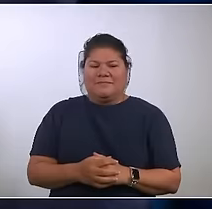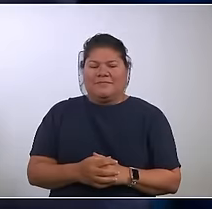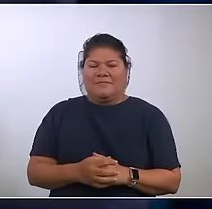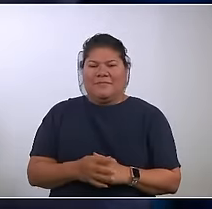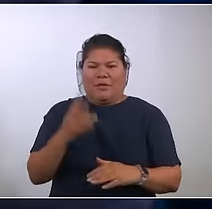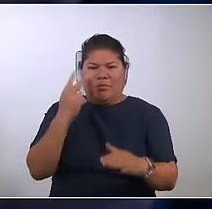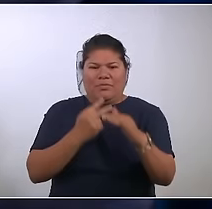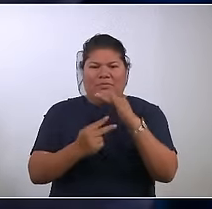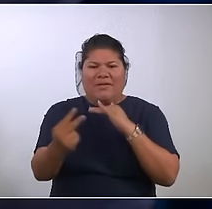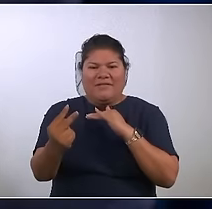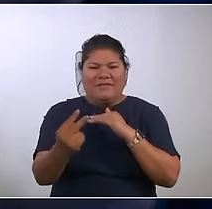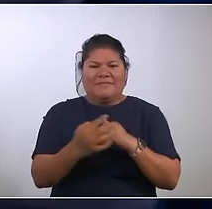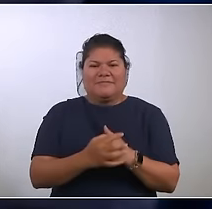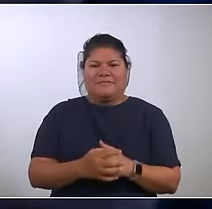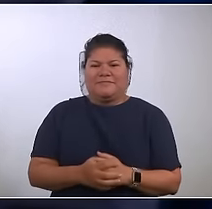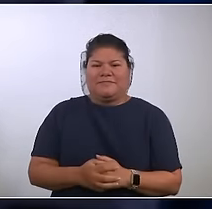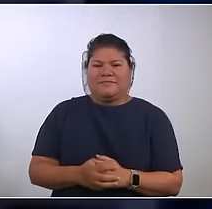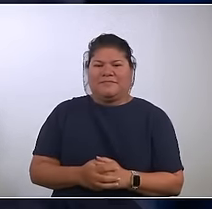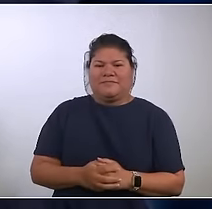Prophesy. Profetiza.